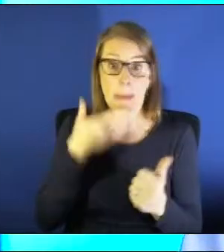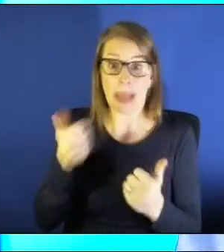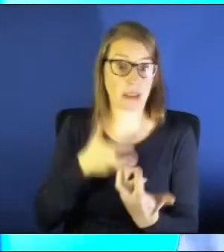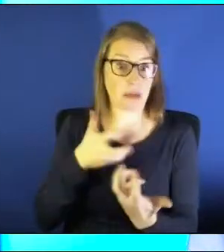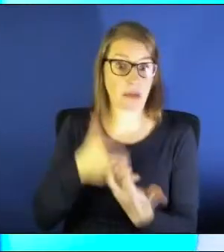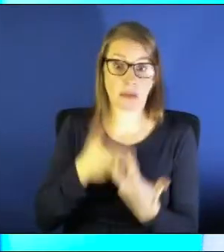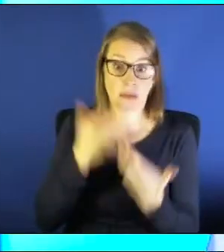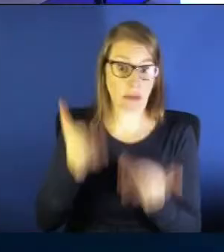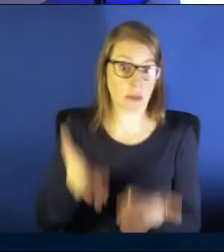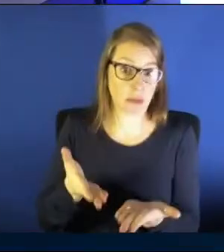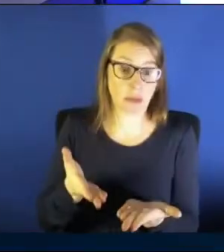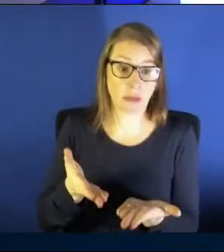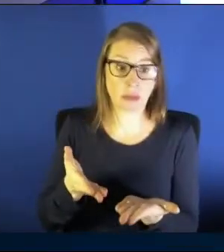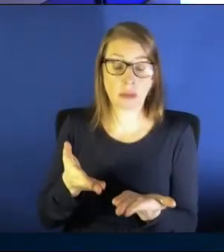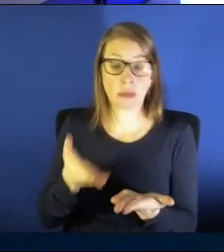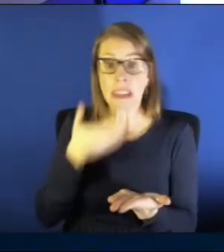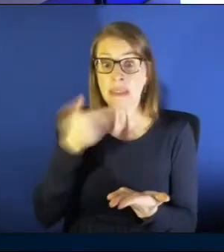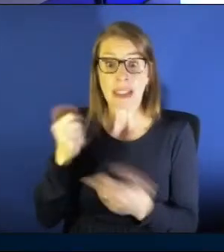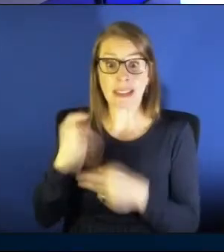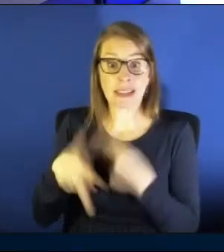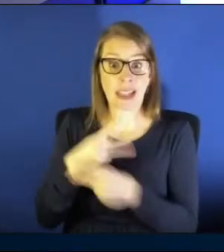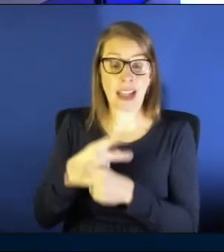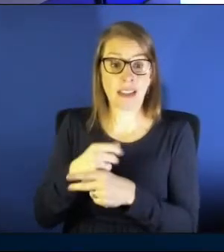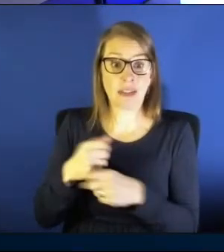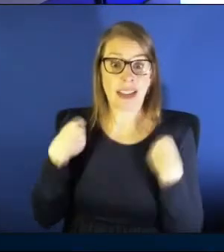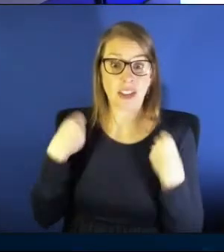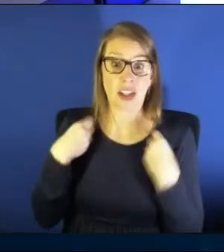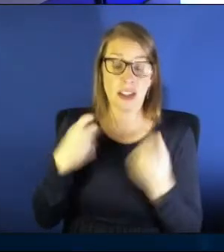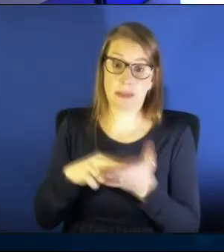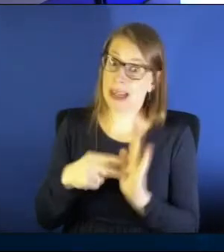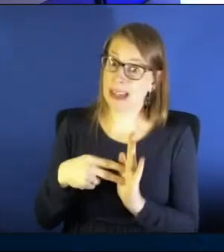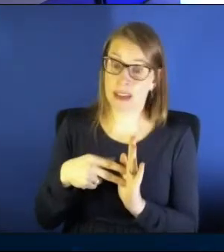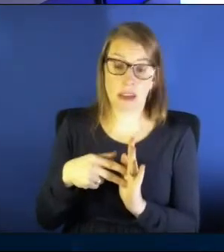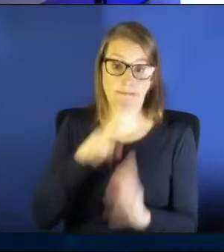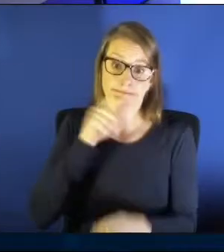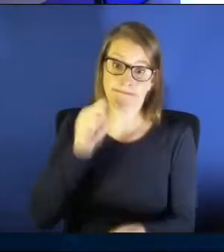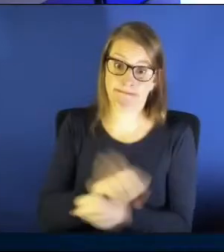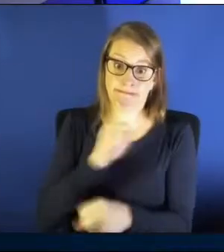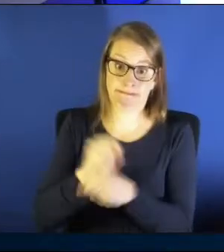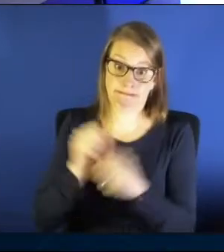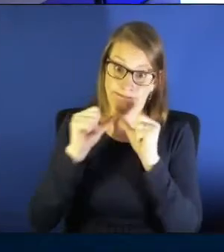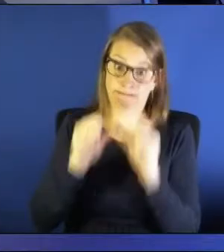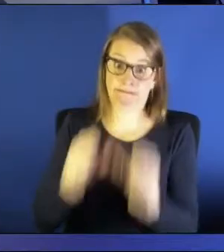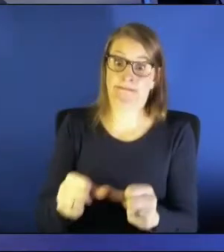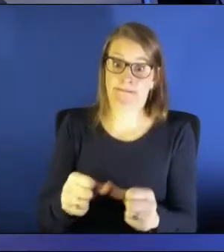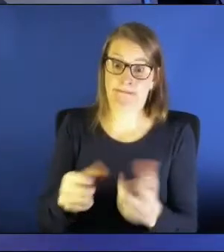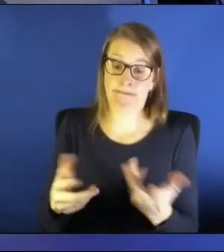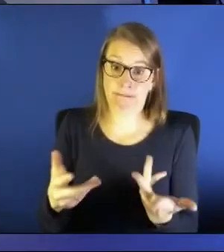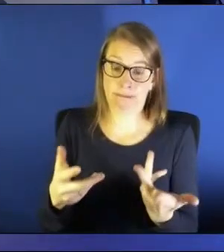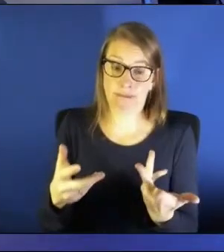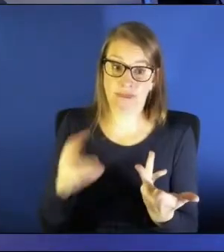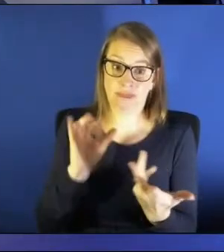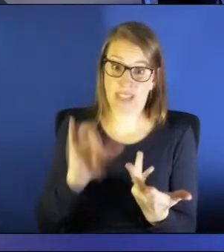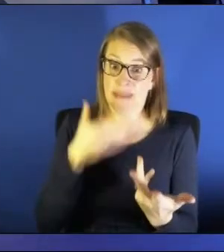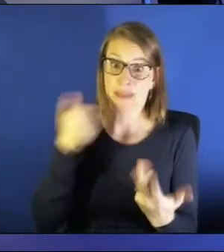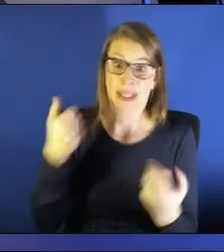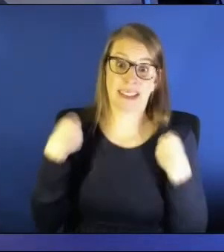the one you're going to do. Well, and let's talk about the wear and tear on the body. Have you both felt that? How do you